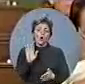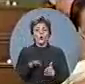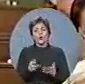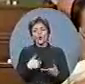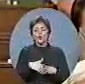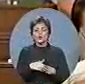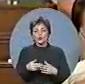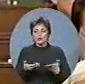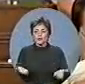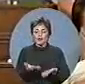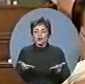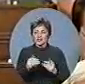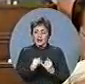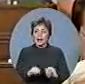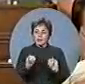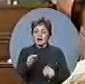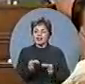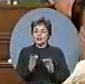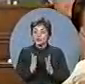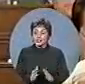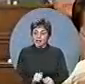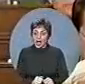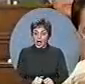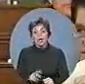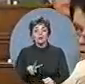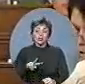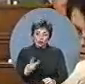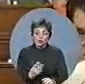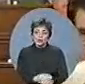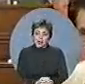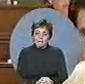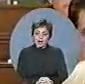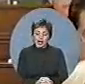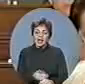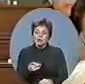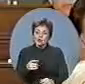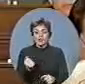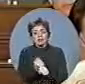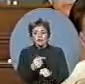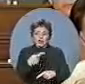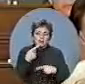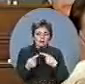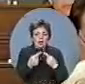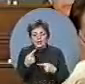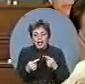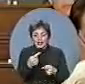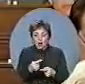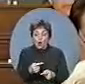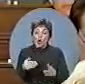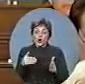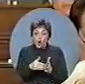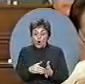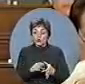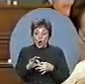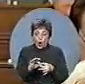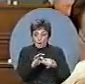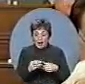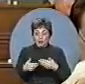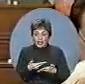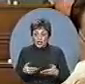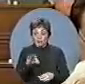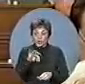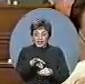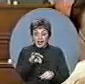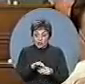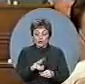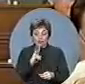ideology ahead of judicial independence. And secondly, he is making allegations against a member